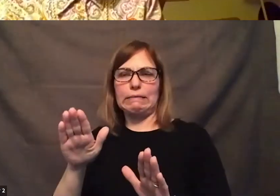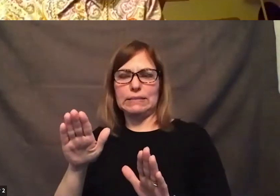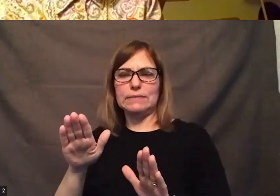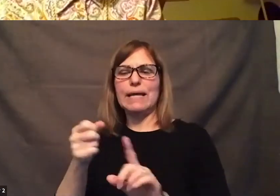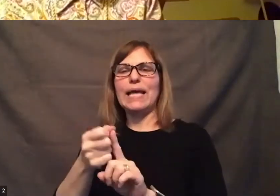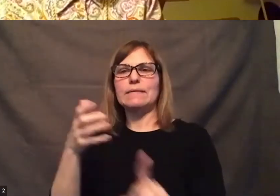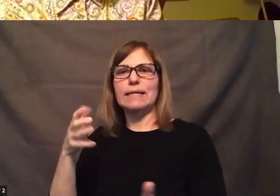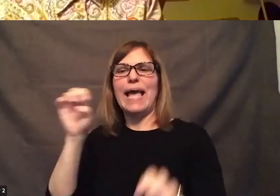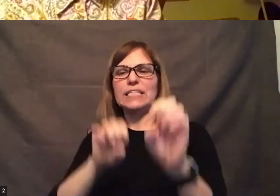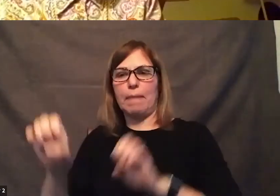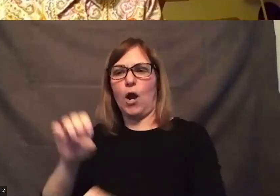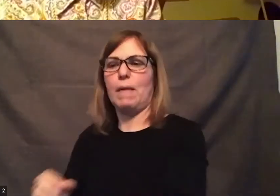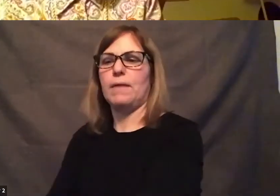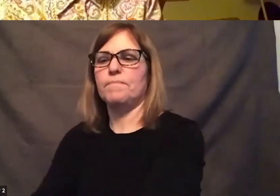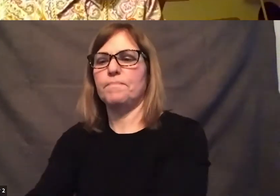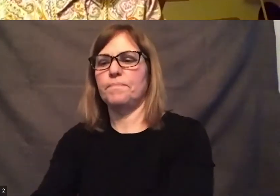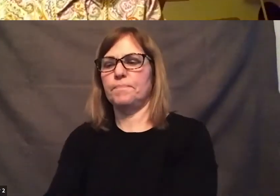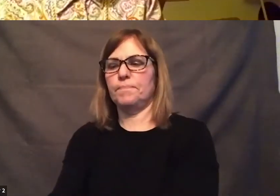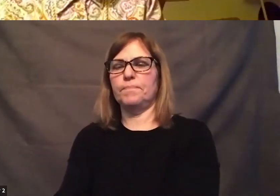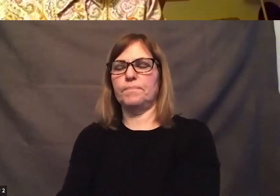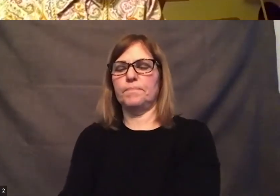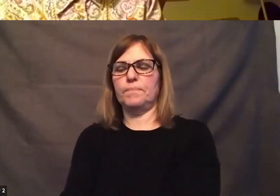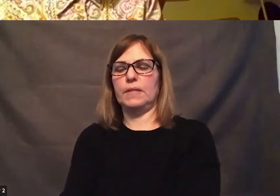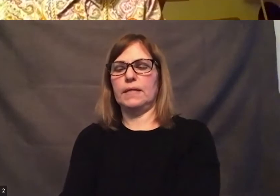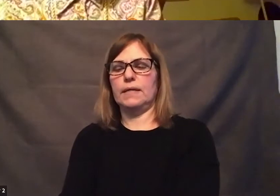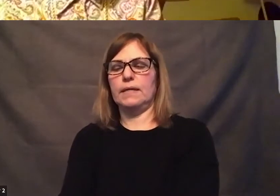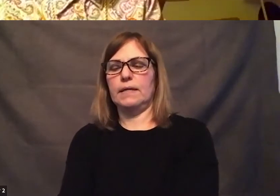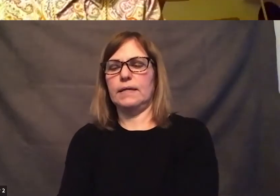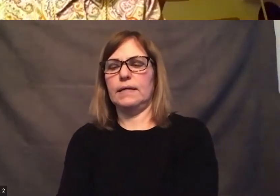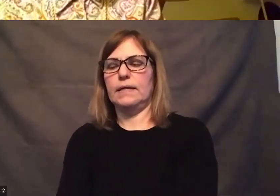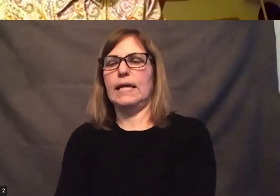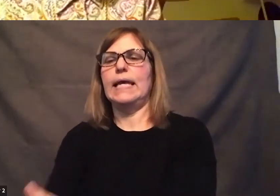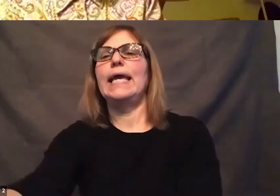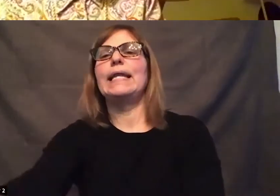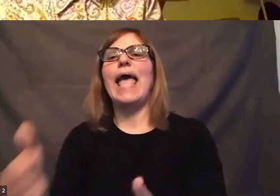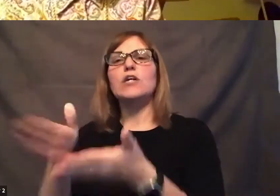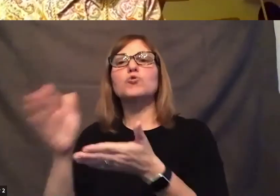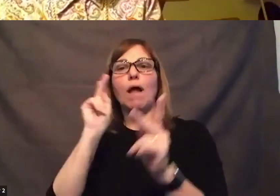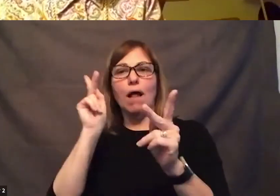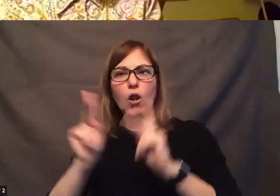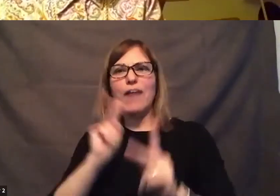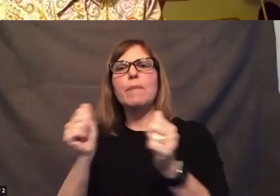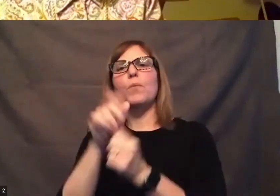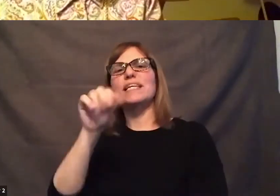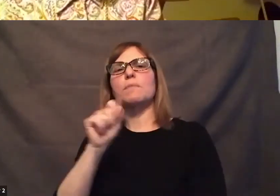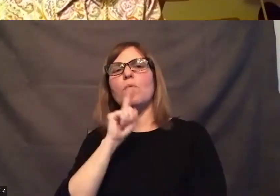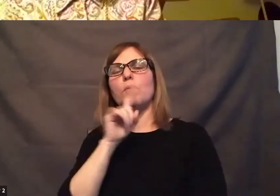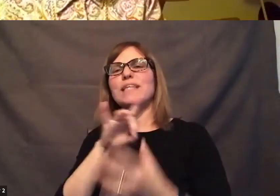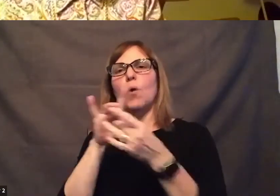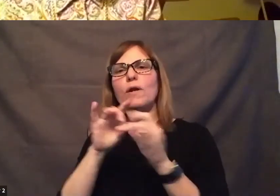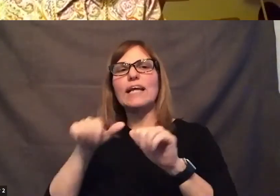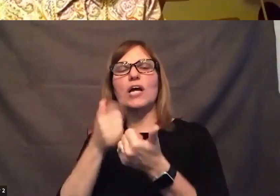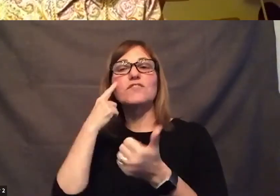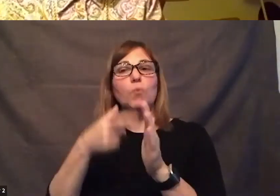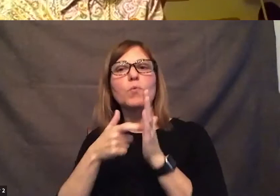experiment, it excluded a lot of people with disabilities. There was a court challenge and a decision to the requirement to put